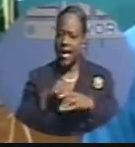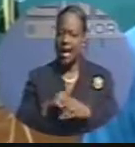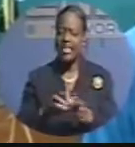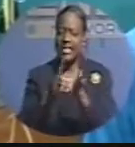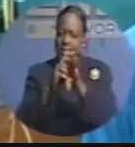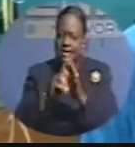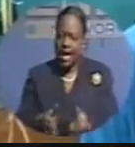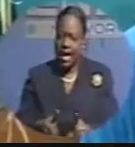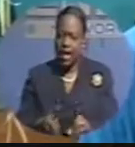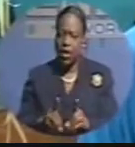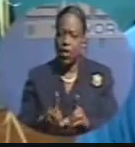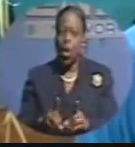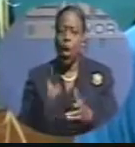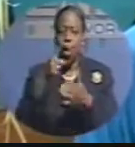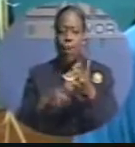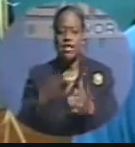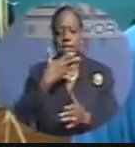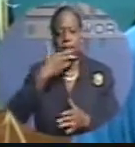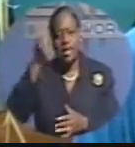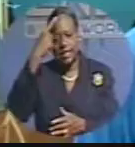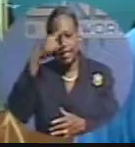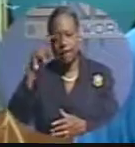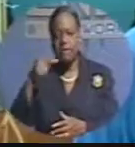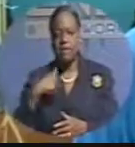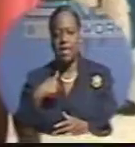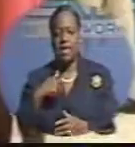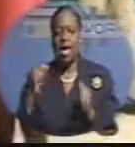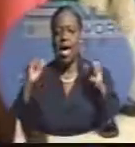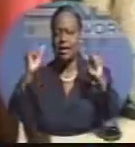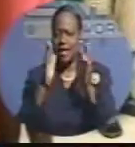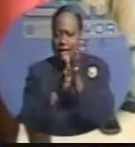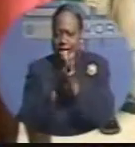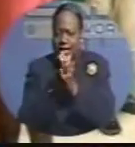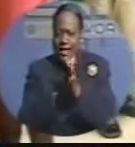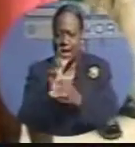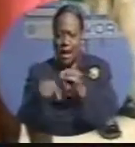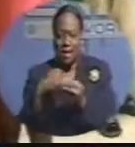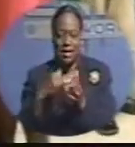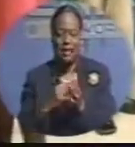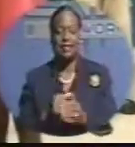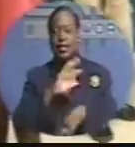would be best for me. And so the athletes are extremely excited about it. And that'll do